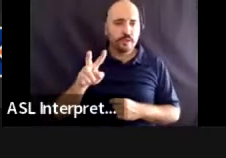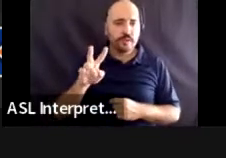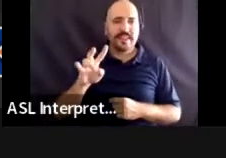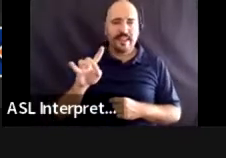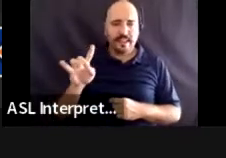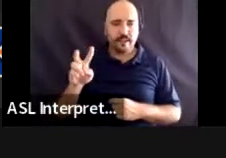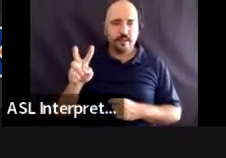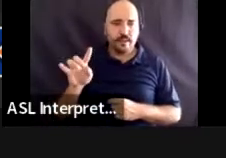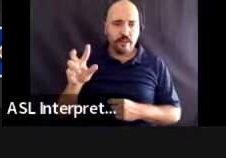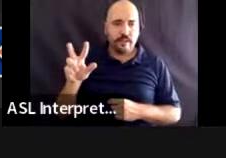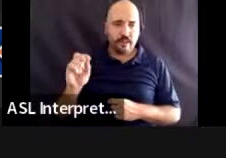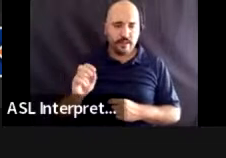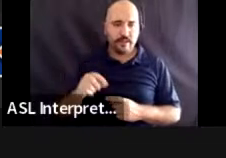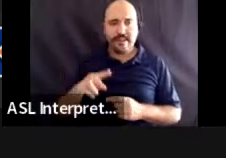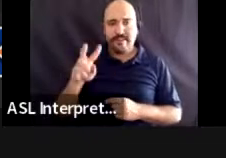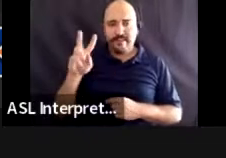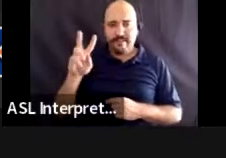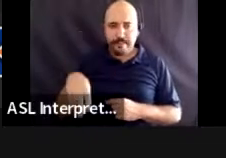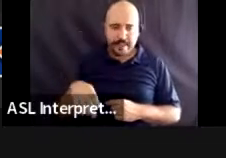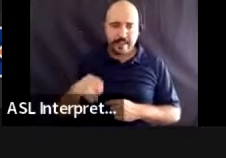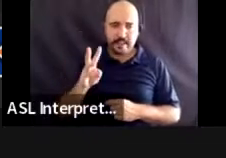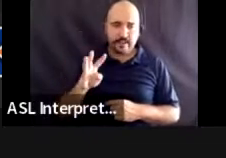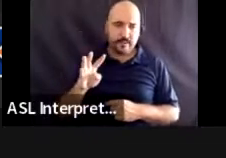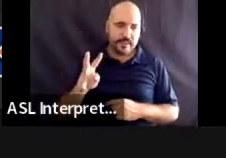212-788-2830. Video phone is